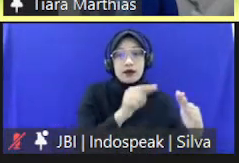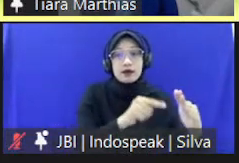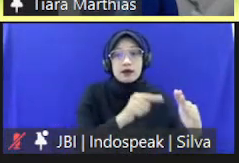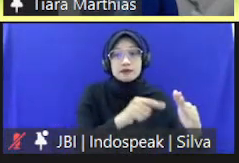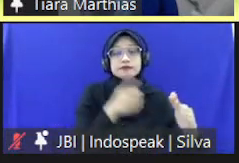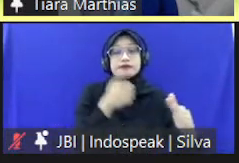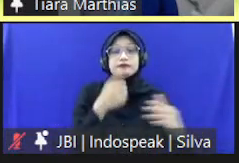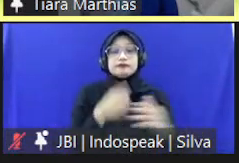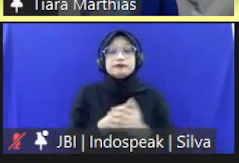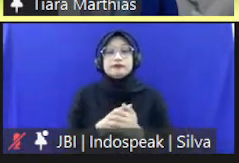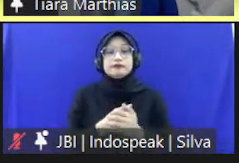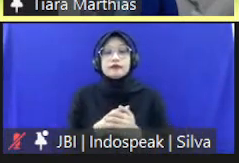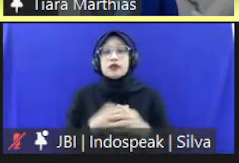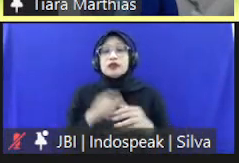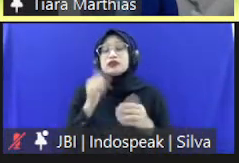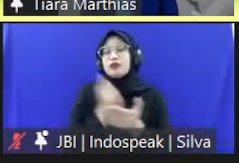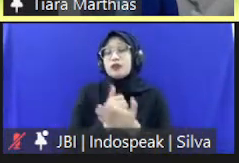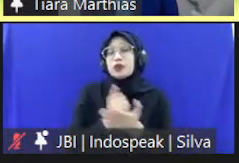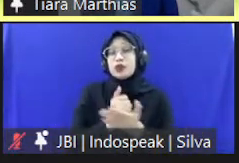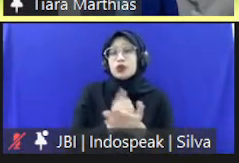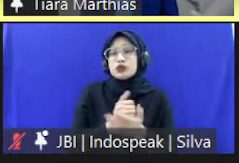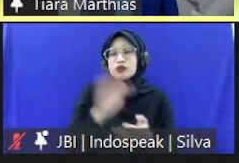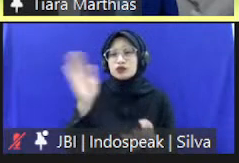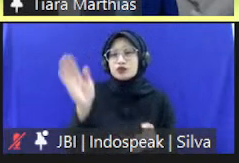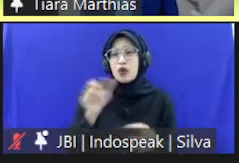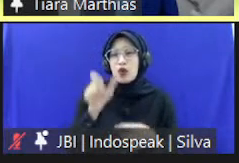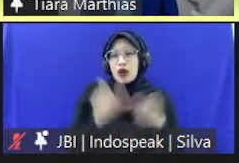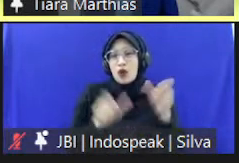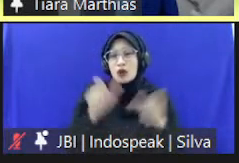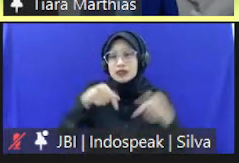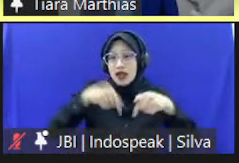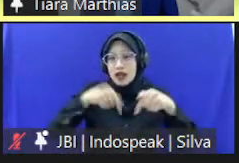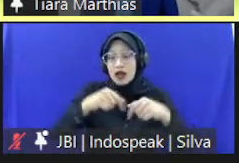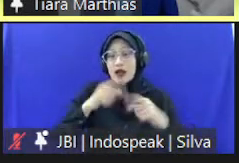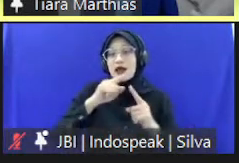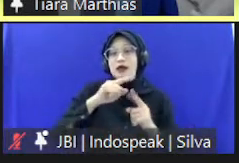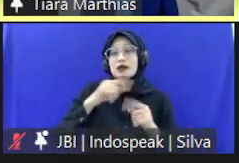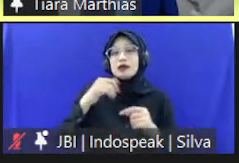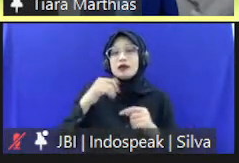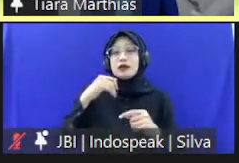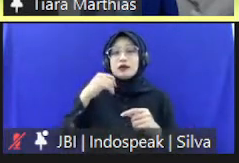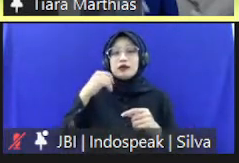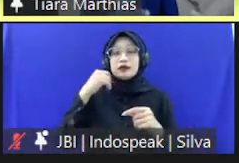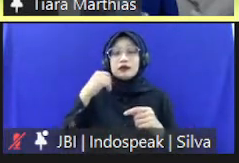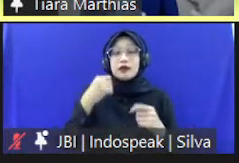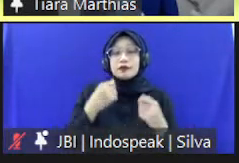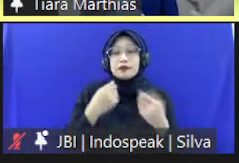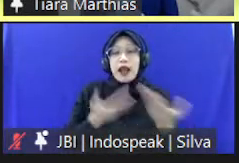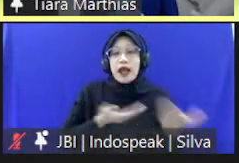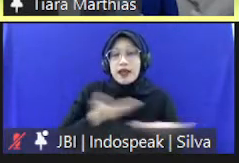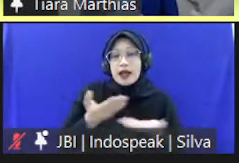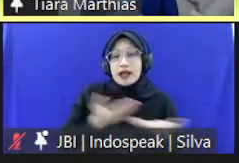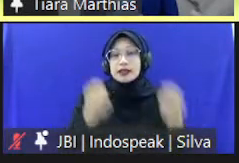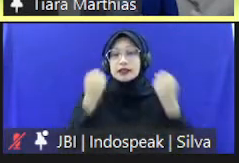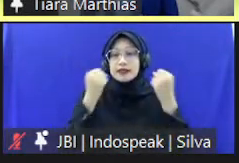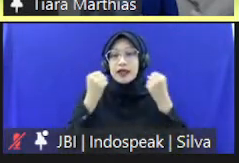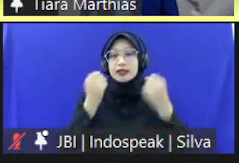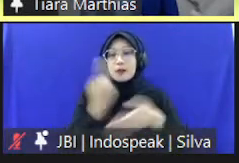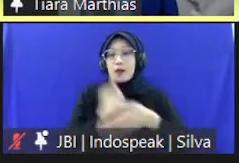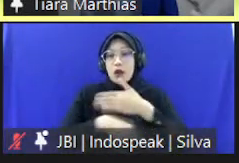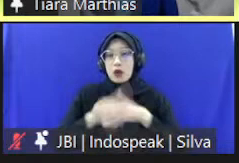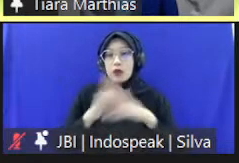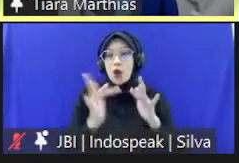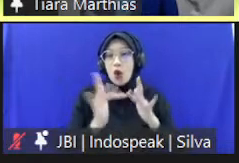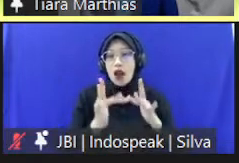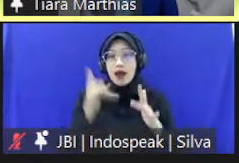but not people who are actually have limited access to healthcare. If we can cover this under